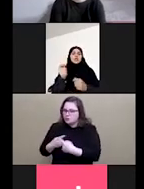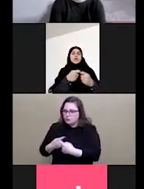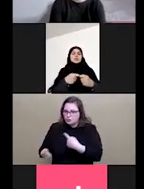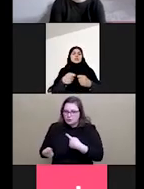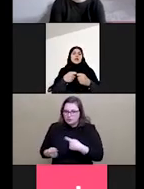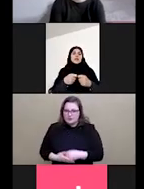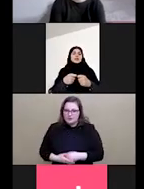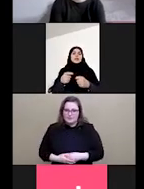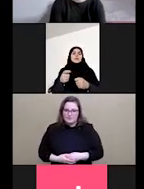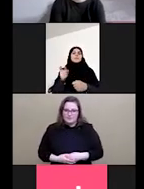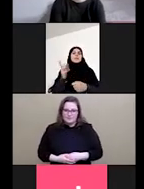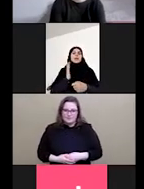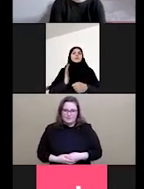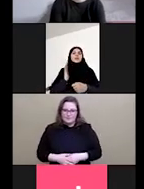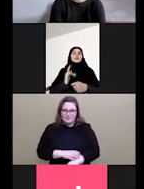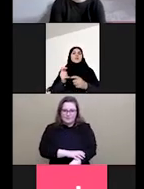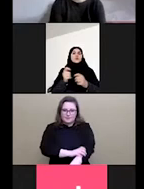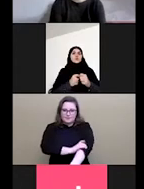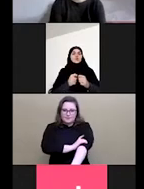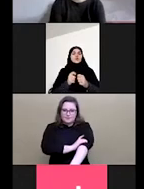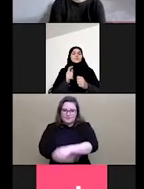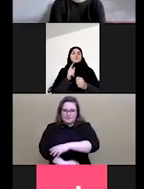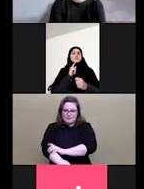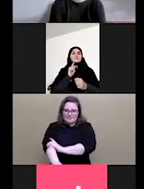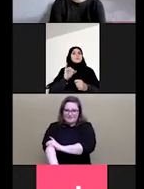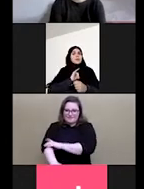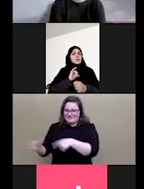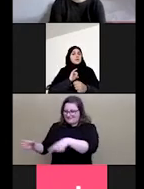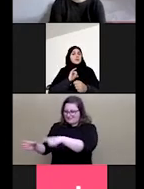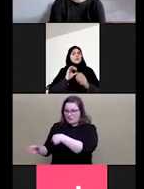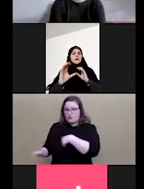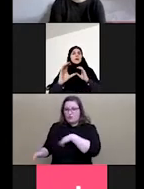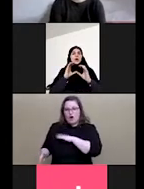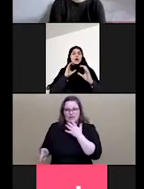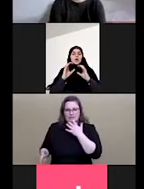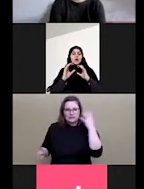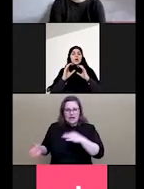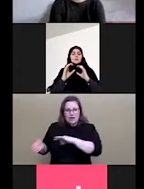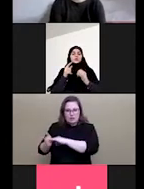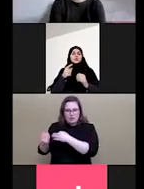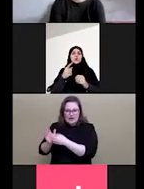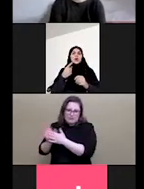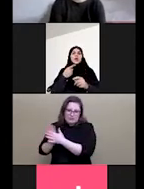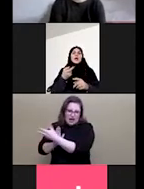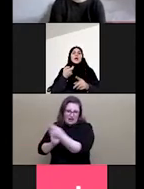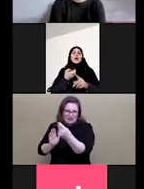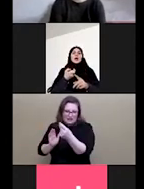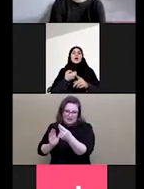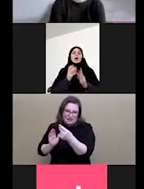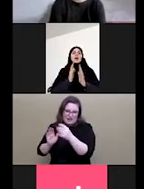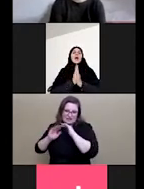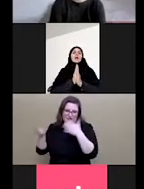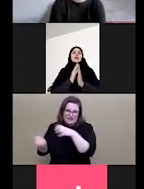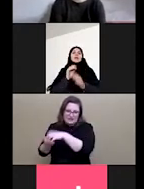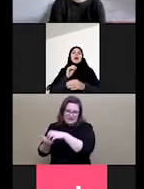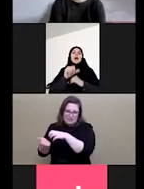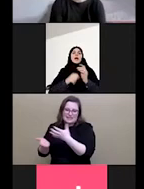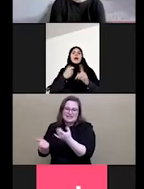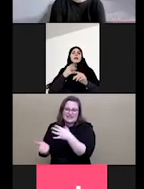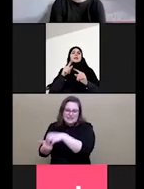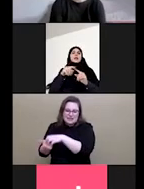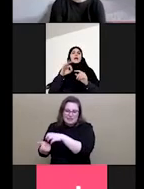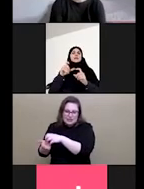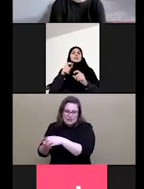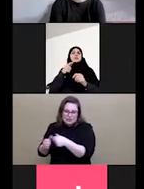Caritas, because they co-implement a big project with other civil society organizations related to peace building. And